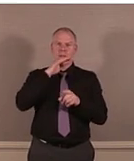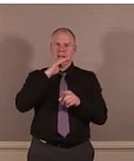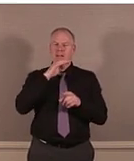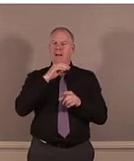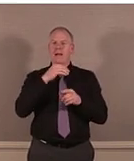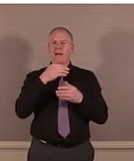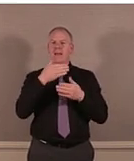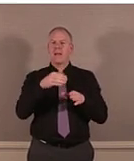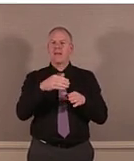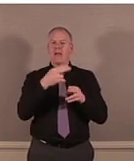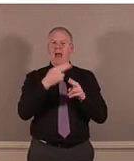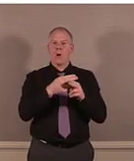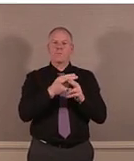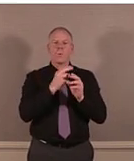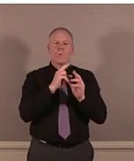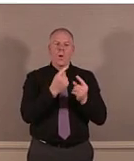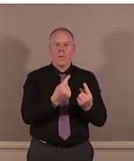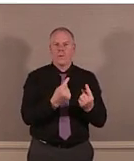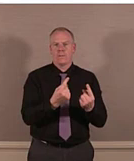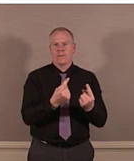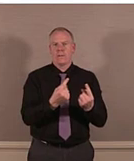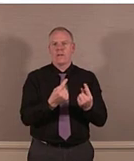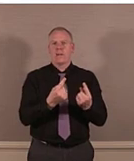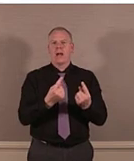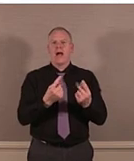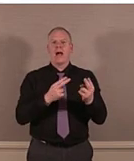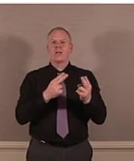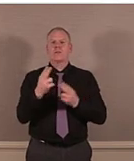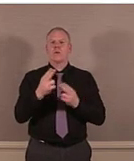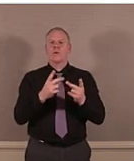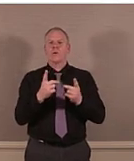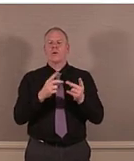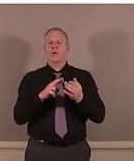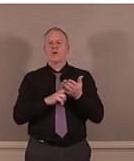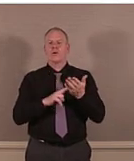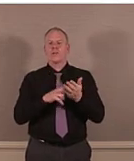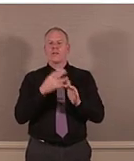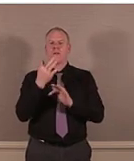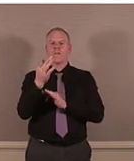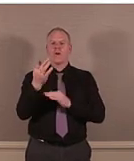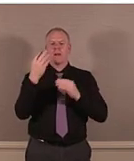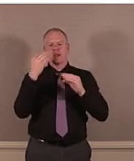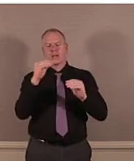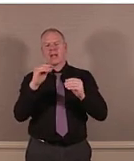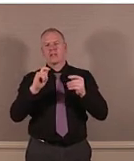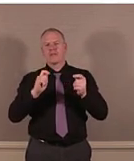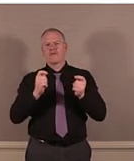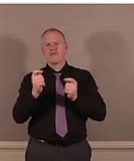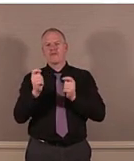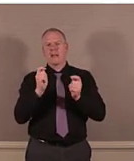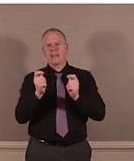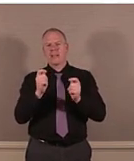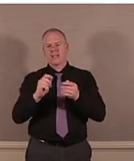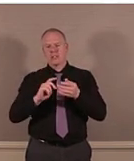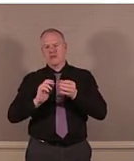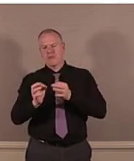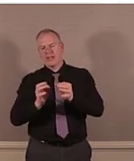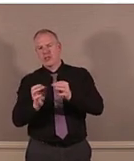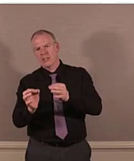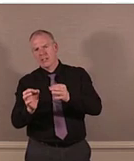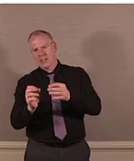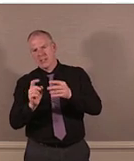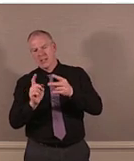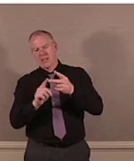left behind. And I want to do this in reference to, I suppose, the further education and training strategy, and also